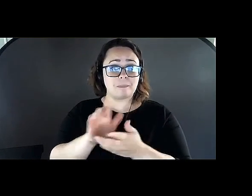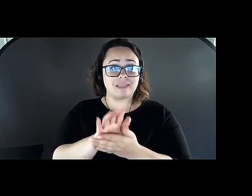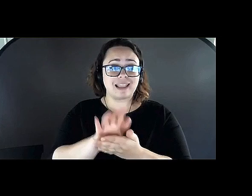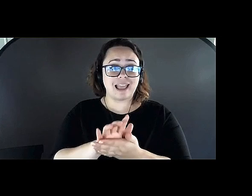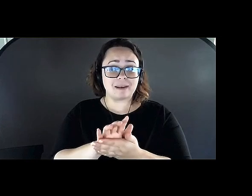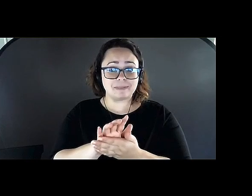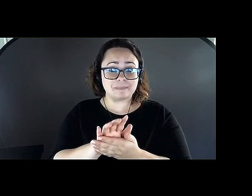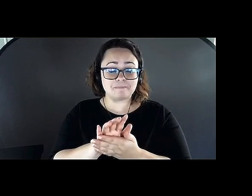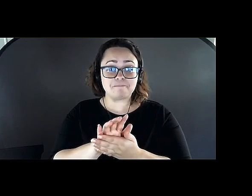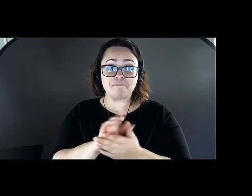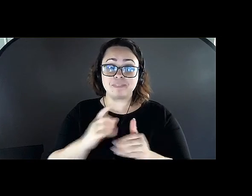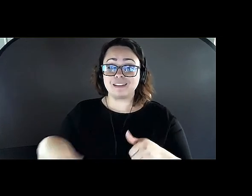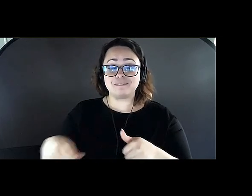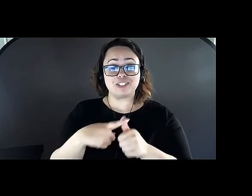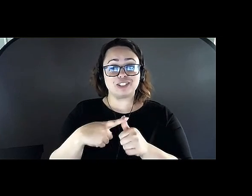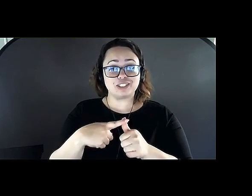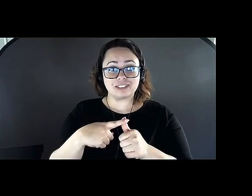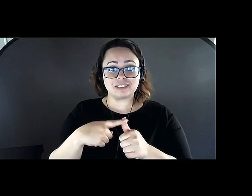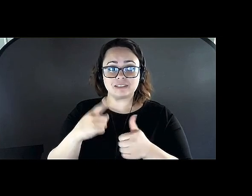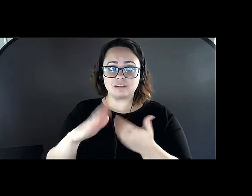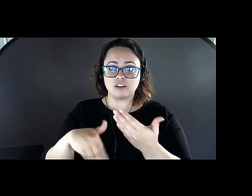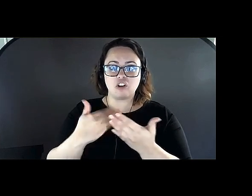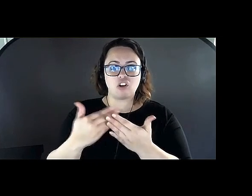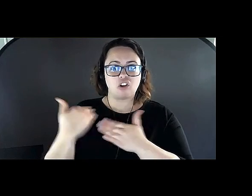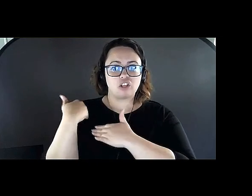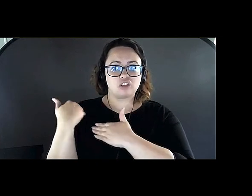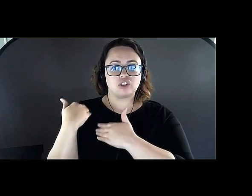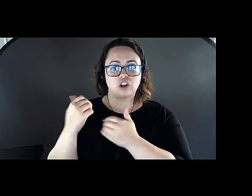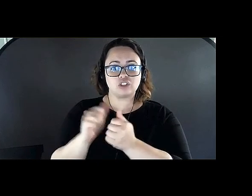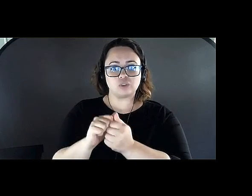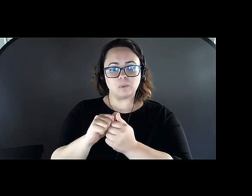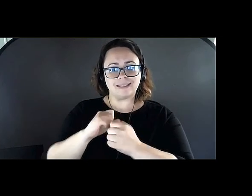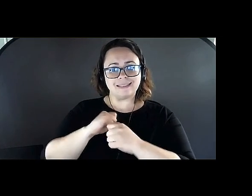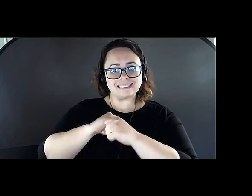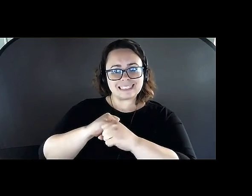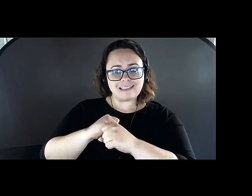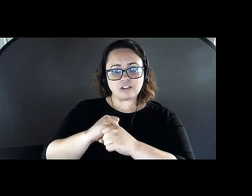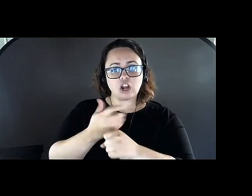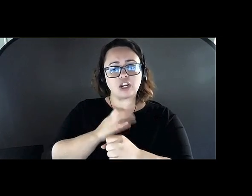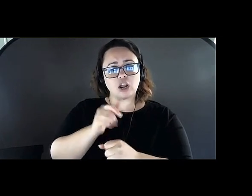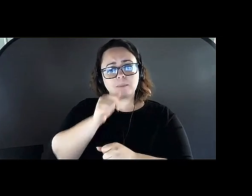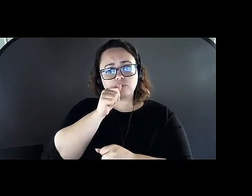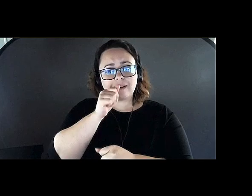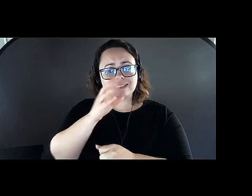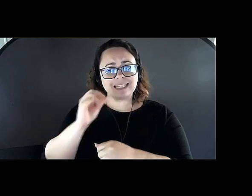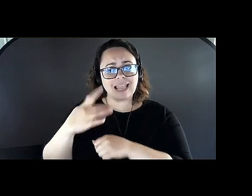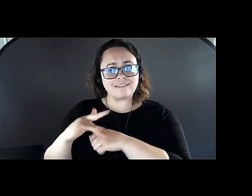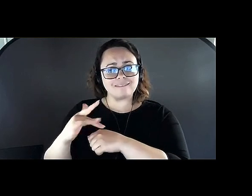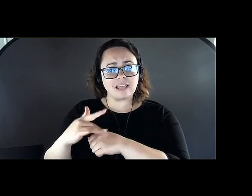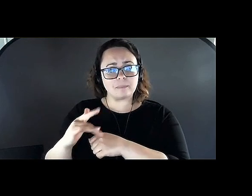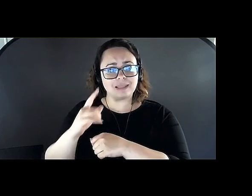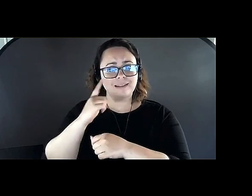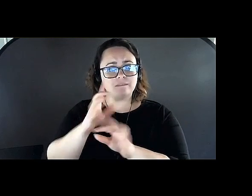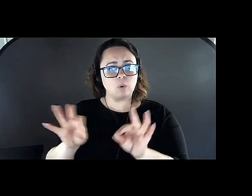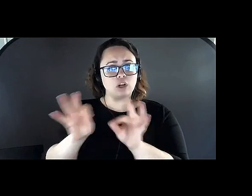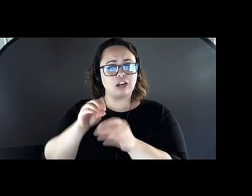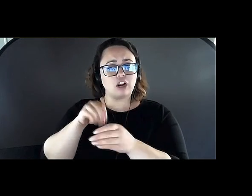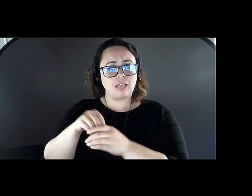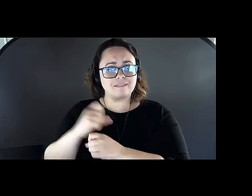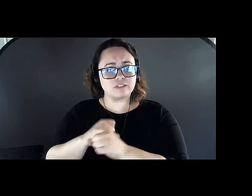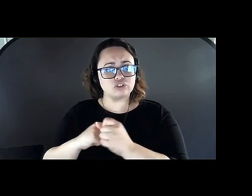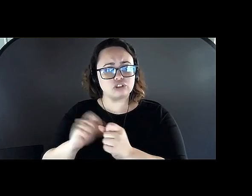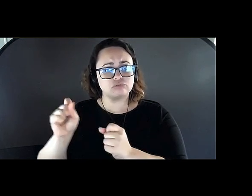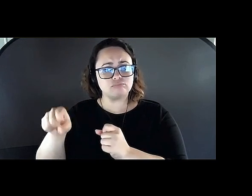this academy. First and foremost, we are all charged with safeguarding not only our privacy and availability for our